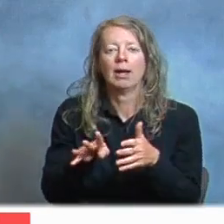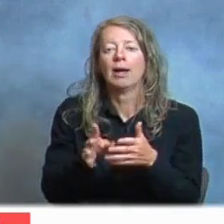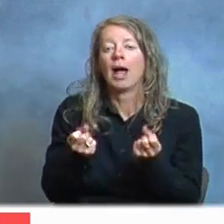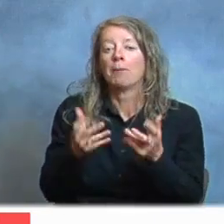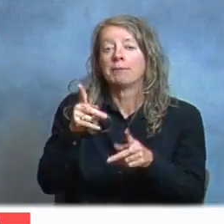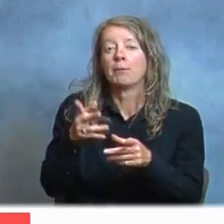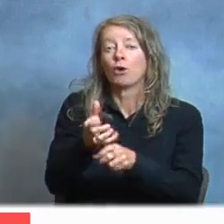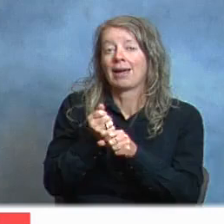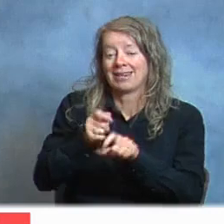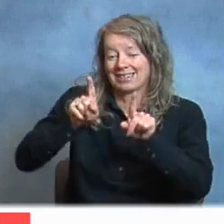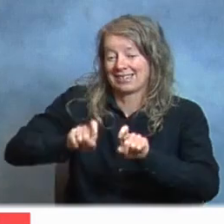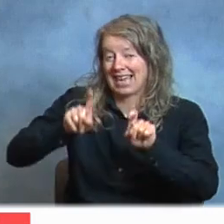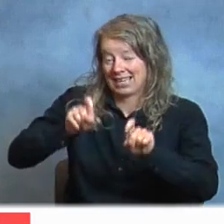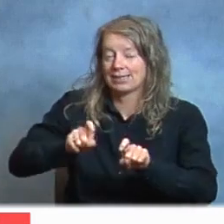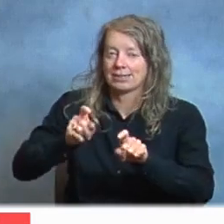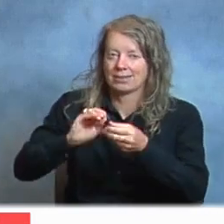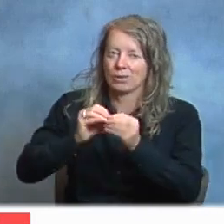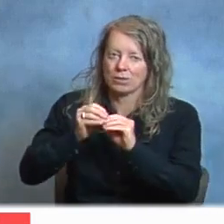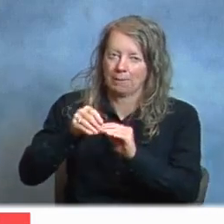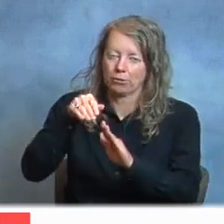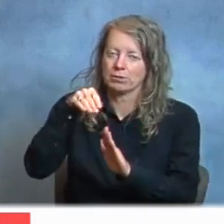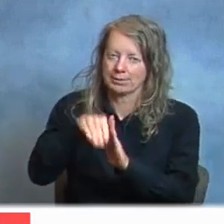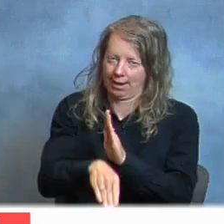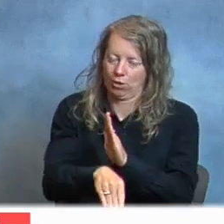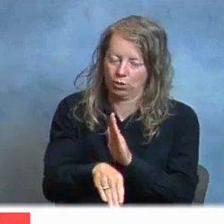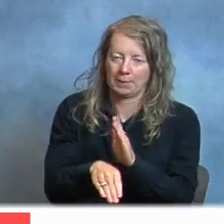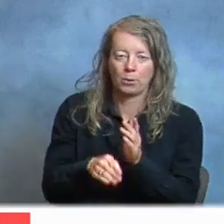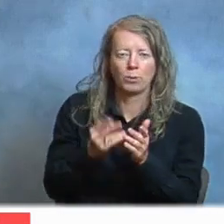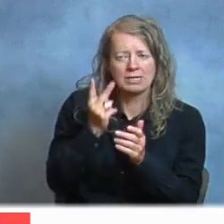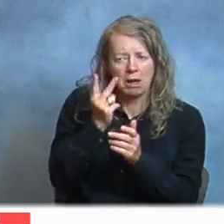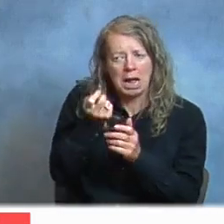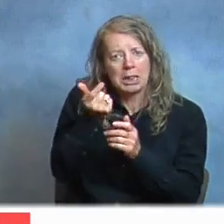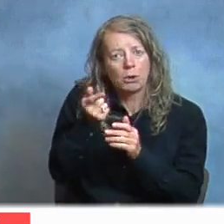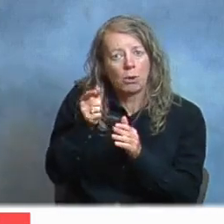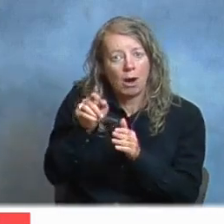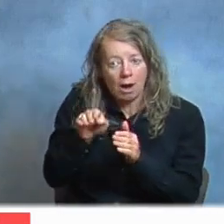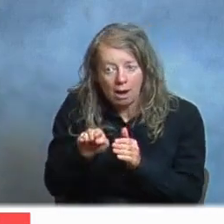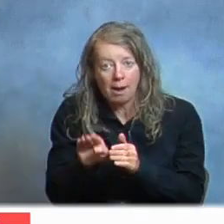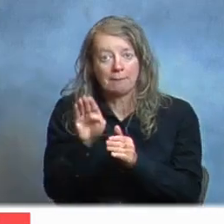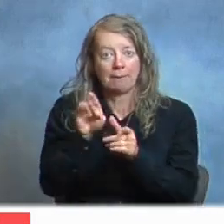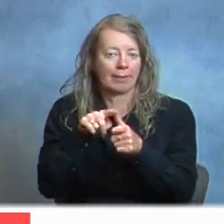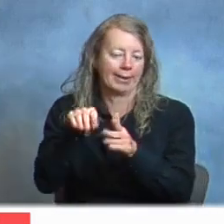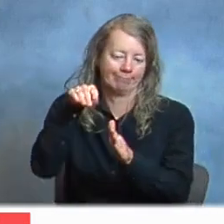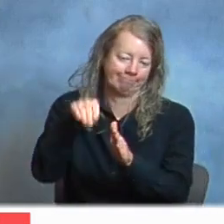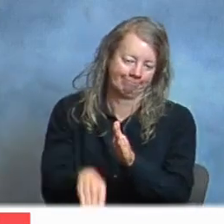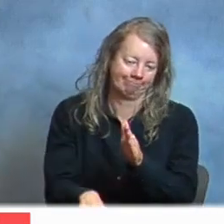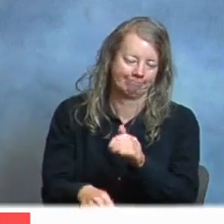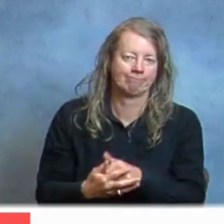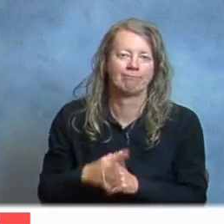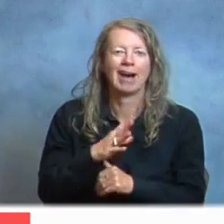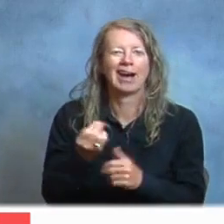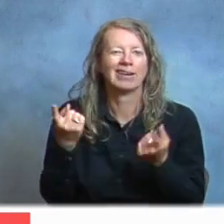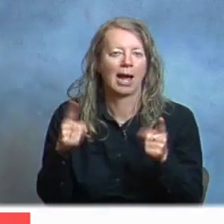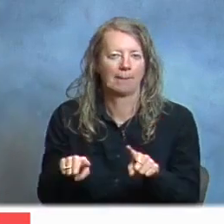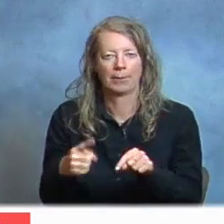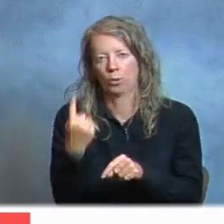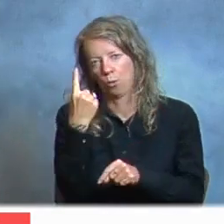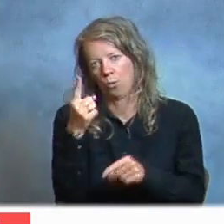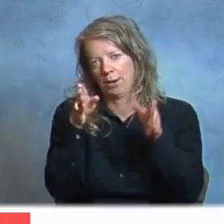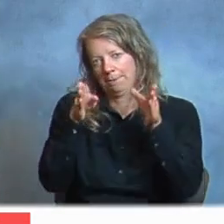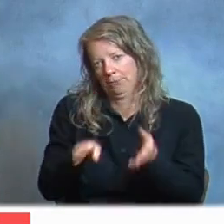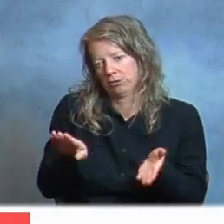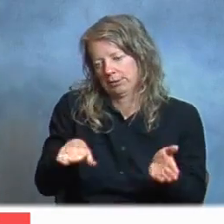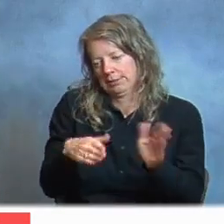decrease slightly after seeing an uptick. And we did experience one new death since the